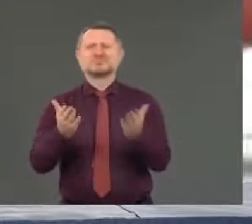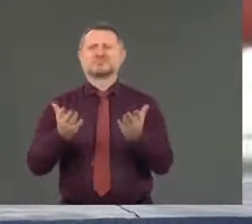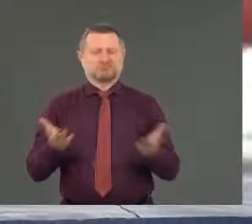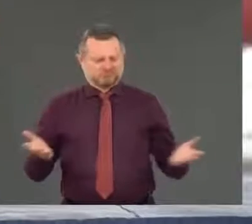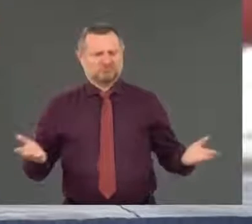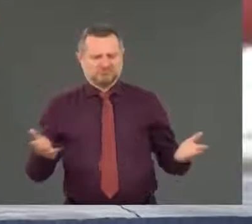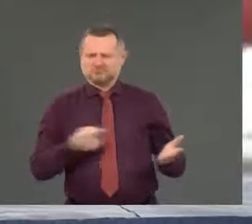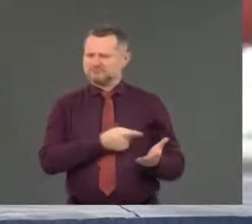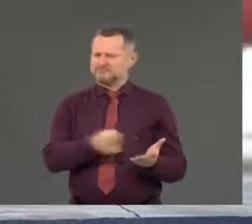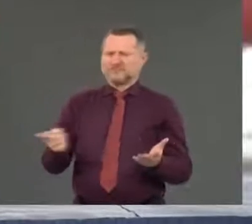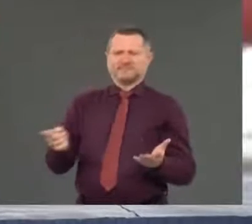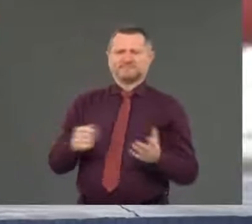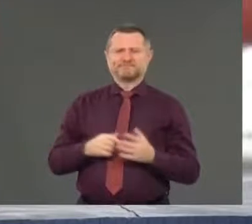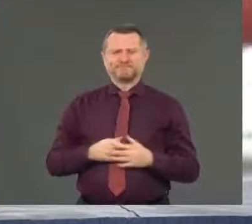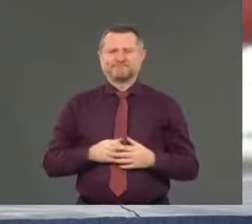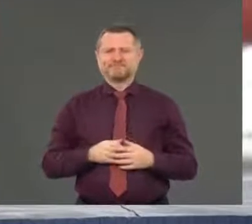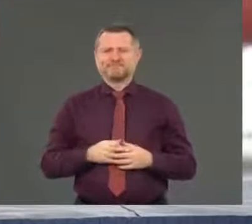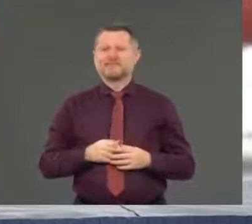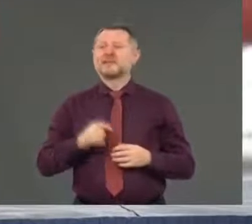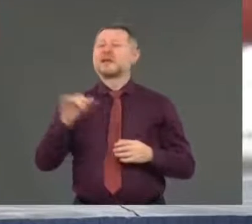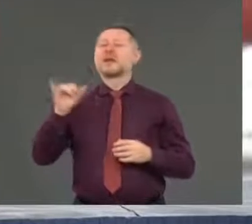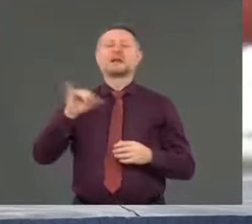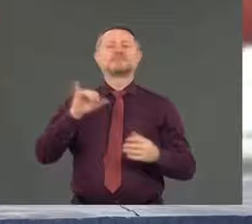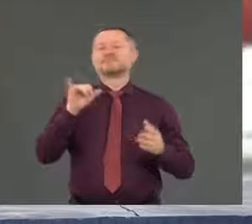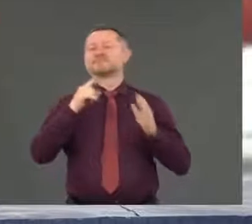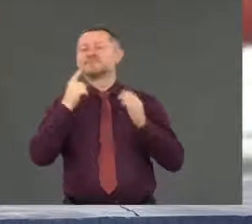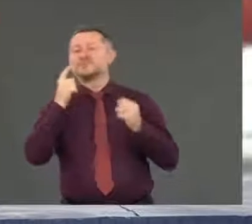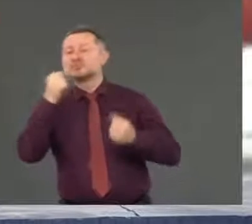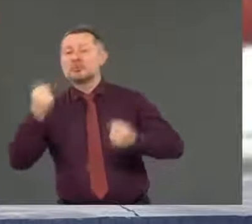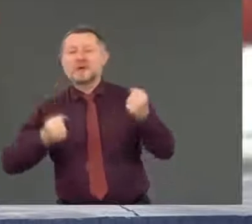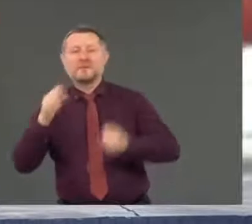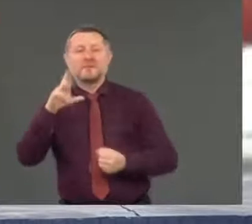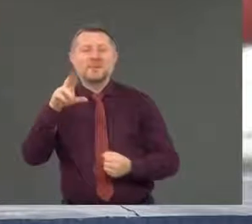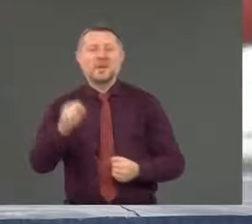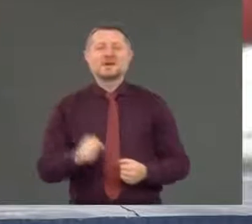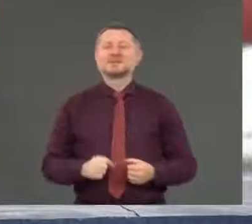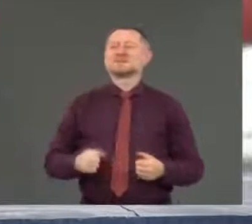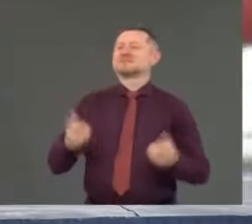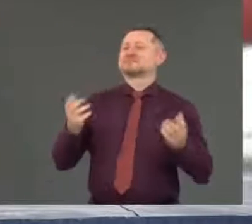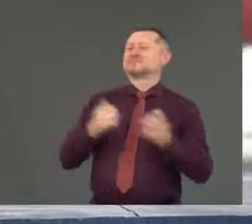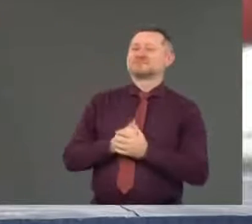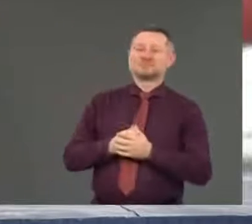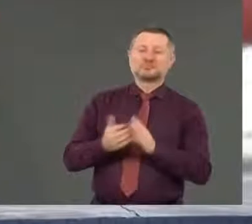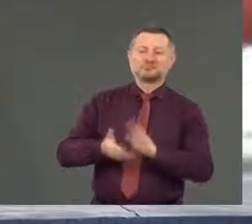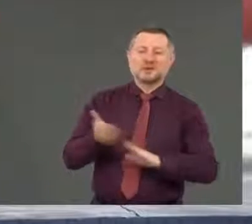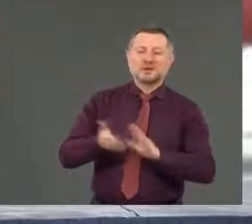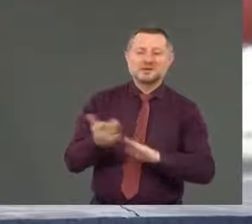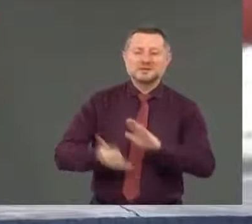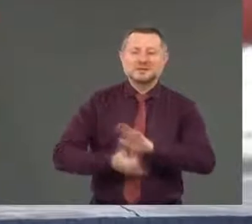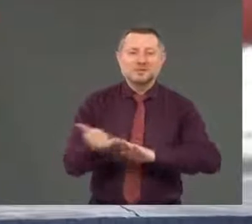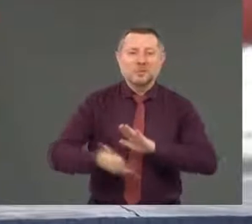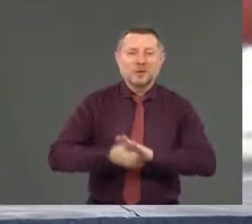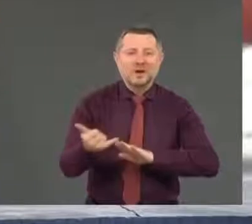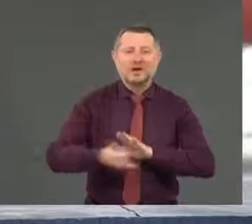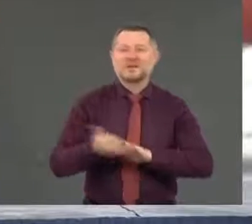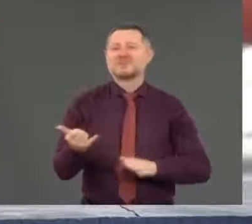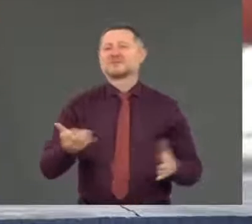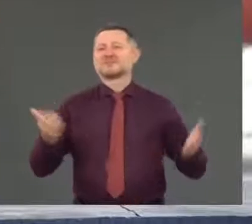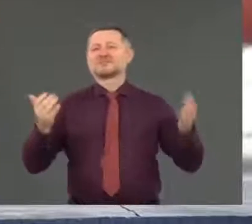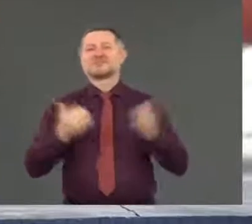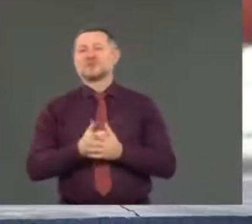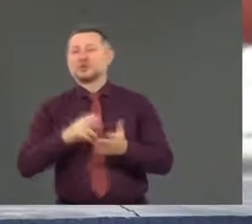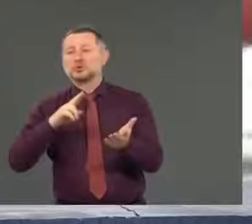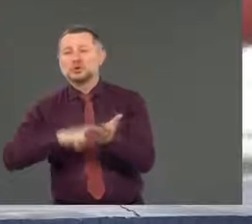There's not a transit worker who drove a bus or conducted a train, or a nurse who didn't walk